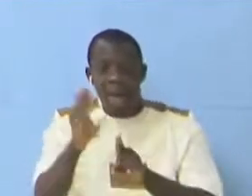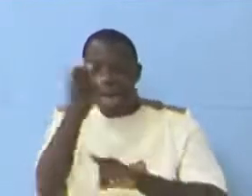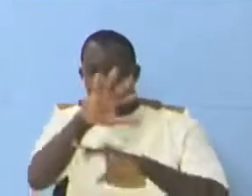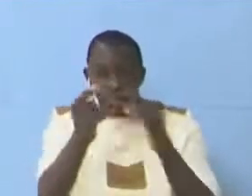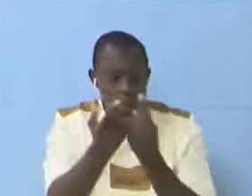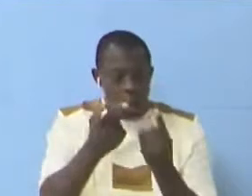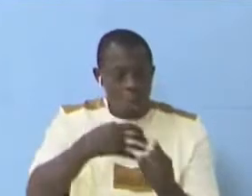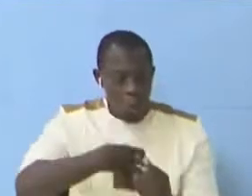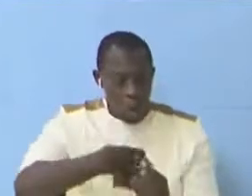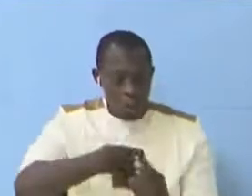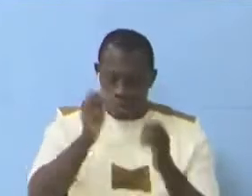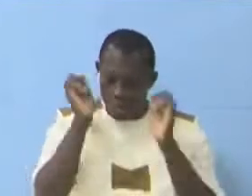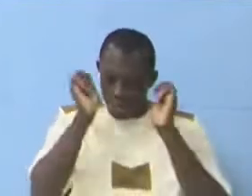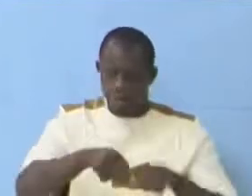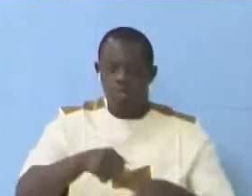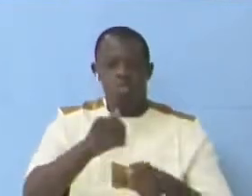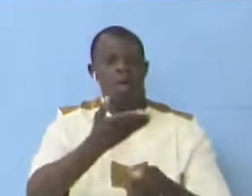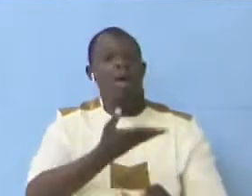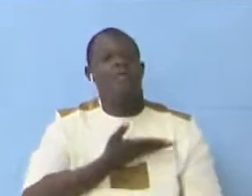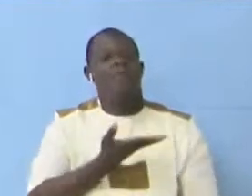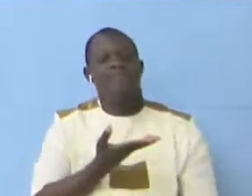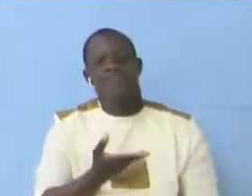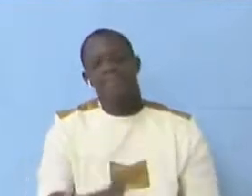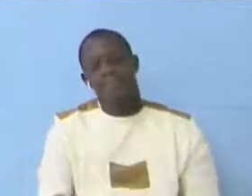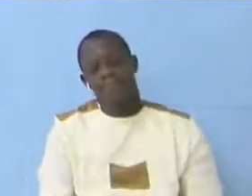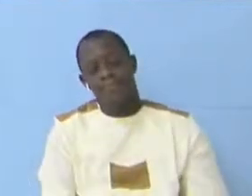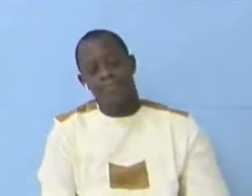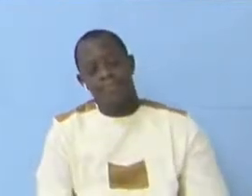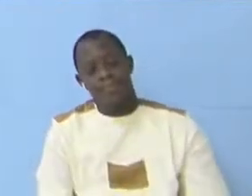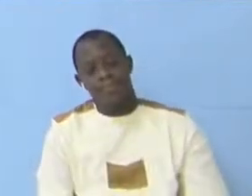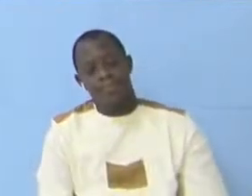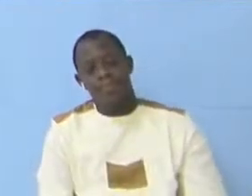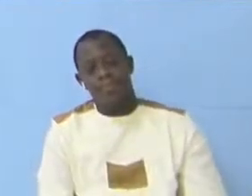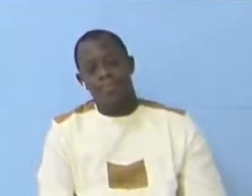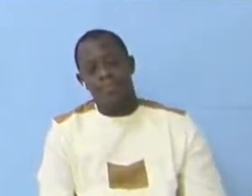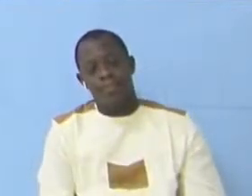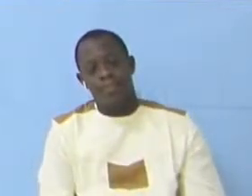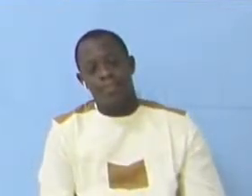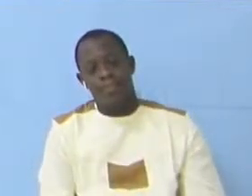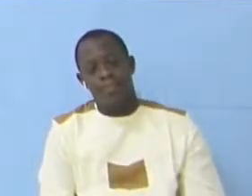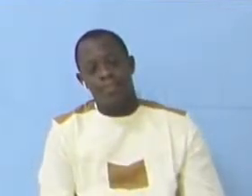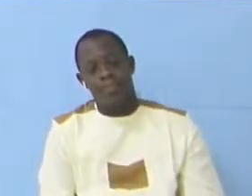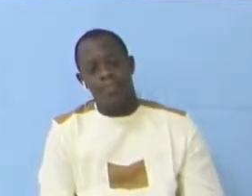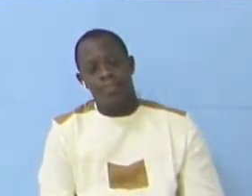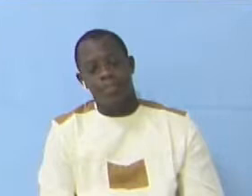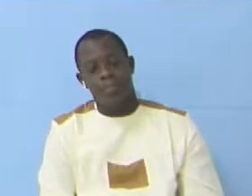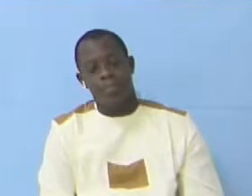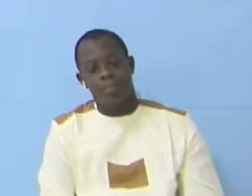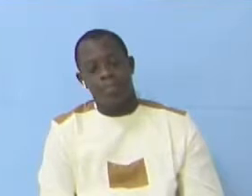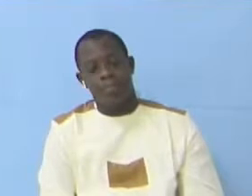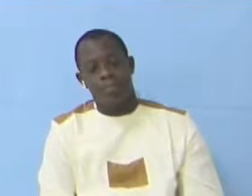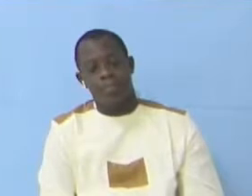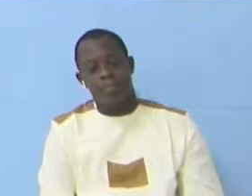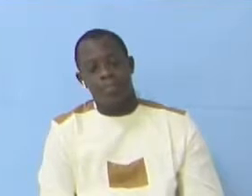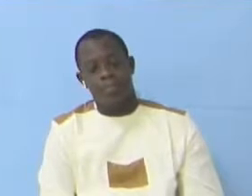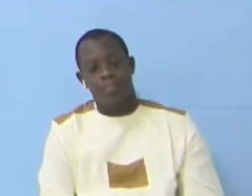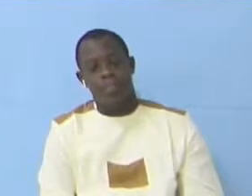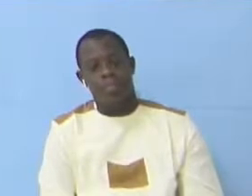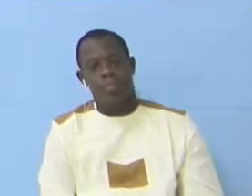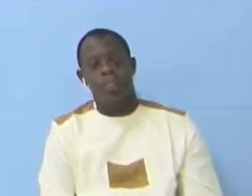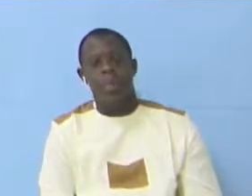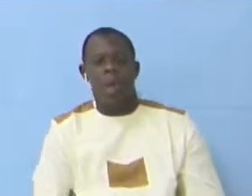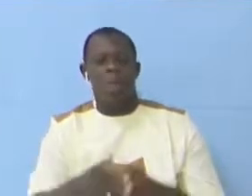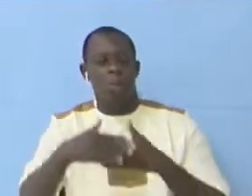he wanted. dafa mel ni moom liggéeykaay la boo xam ne rek daf ko jël def ko moomee fi boppam pour am li nga xam ne moom loolu la soxla. More or